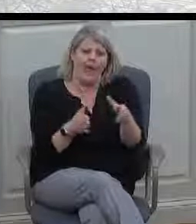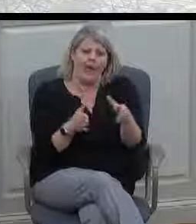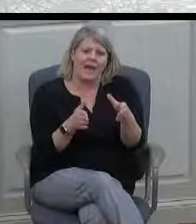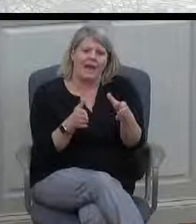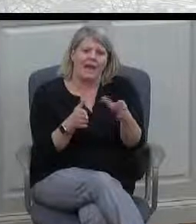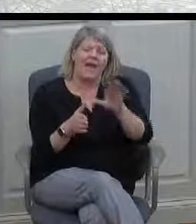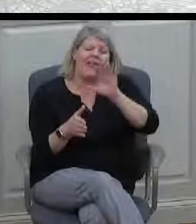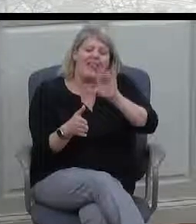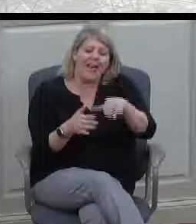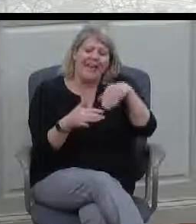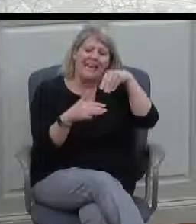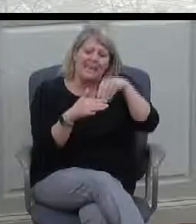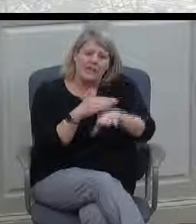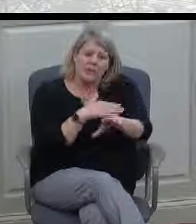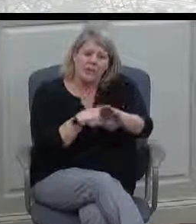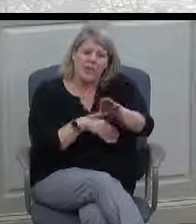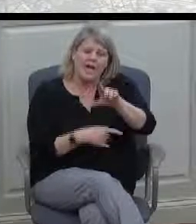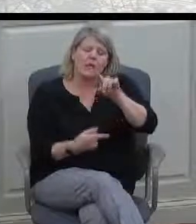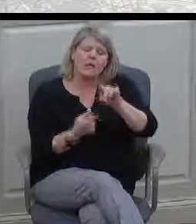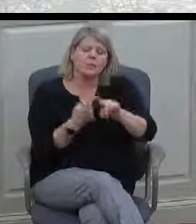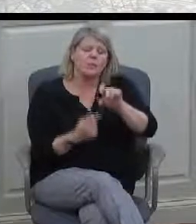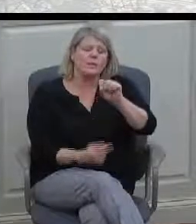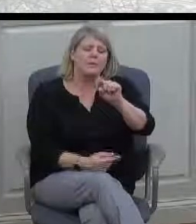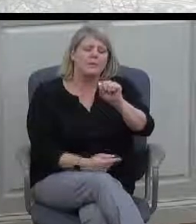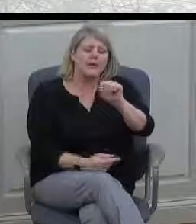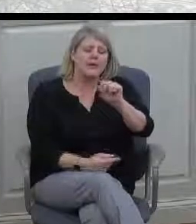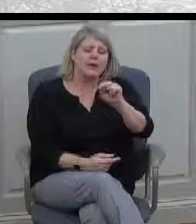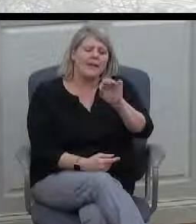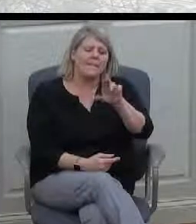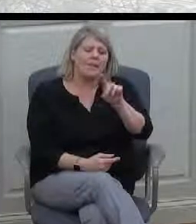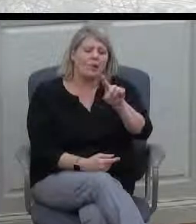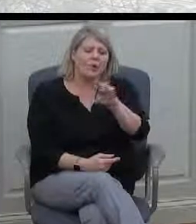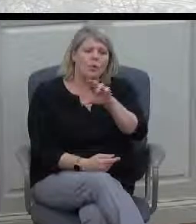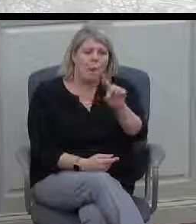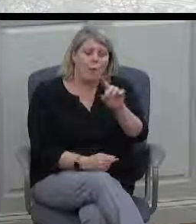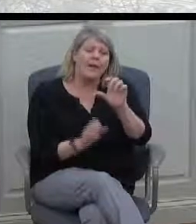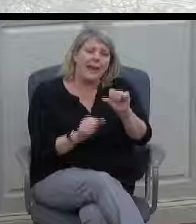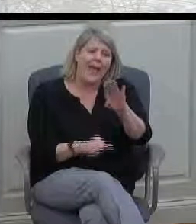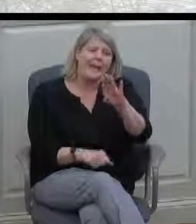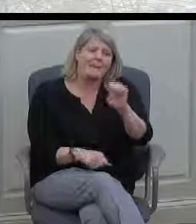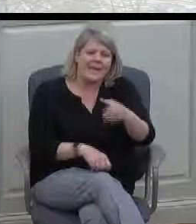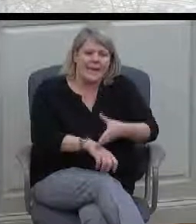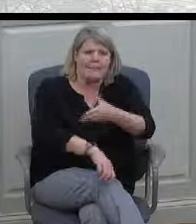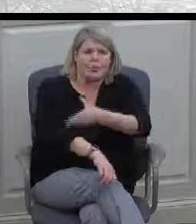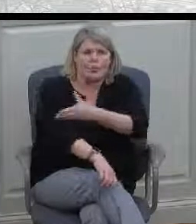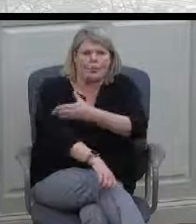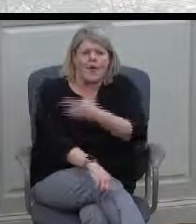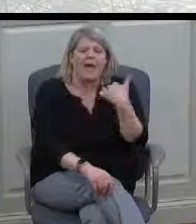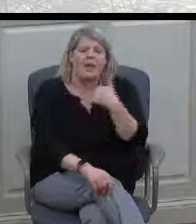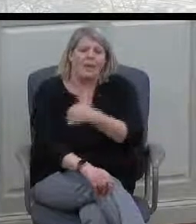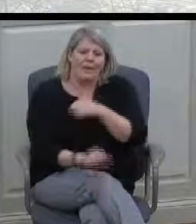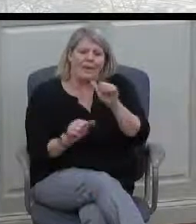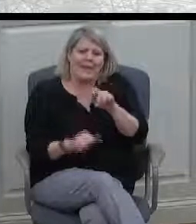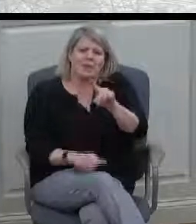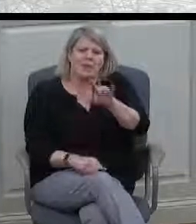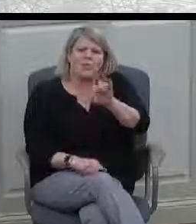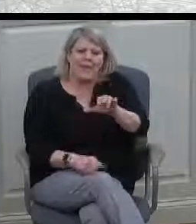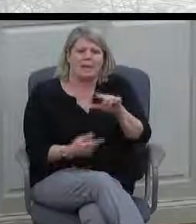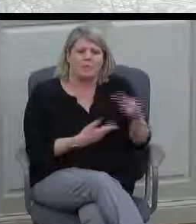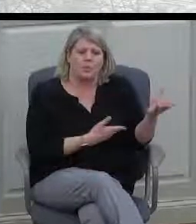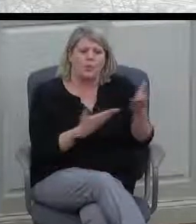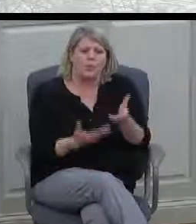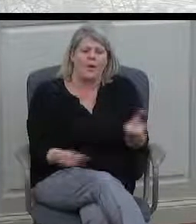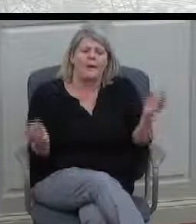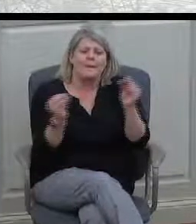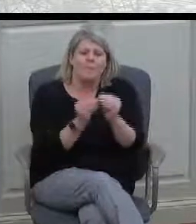town on Stanford Road could be beautified, could be upgraded, and this is kind of one of those steps that we can take to bring a little interest to that corridor,